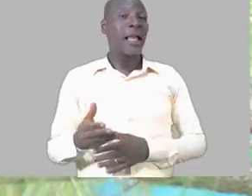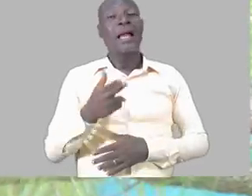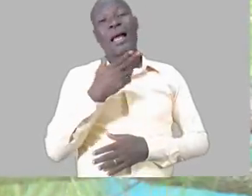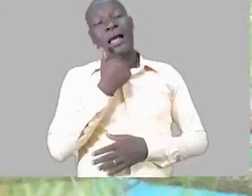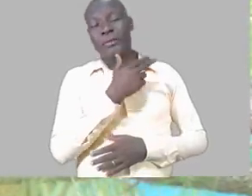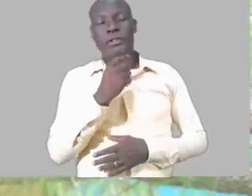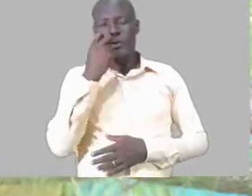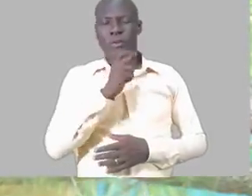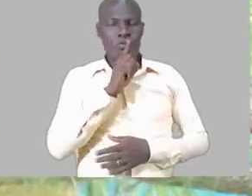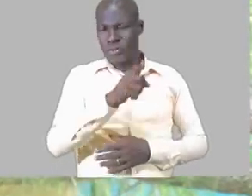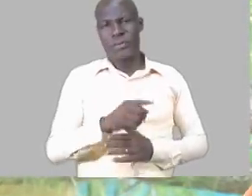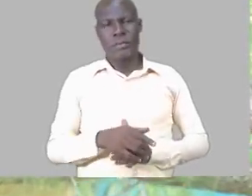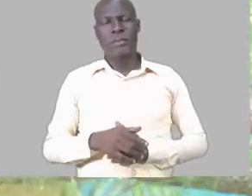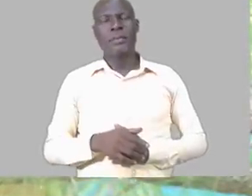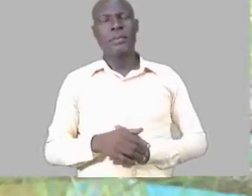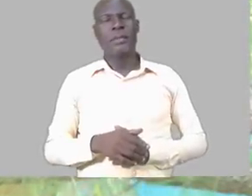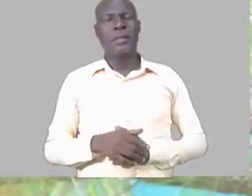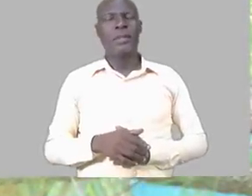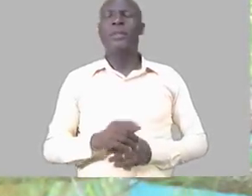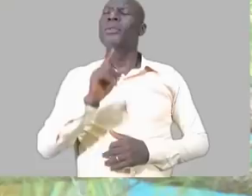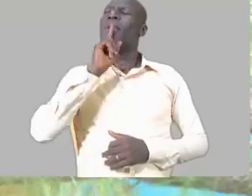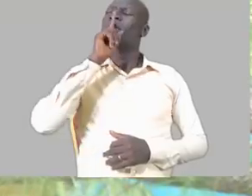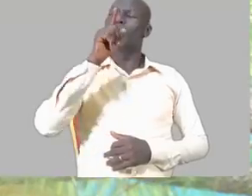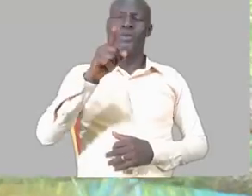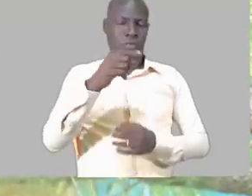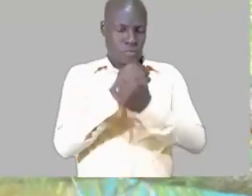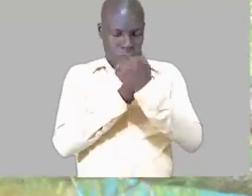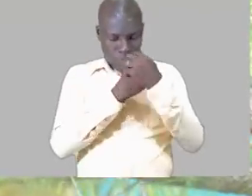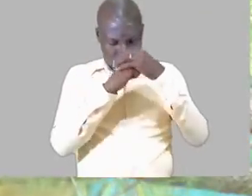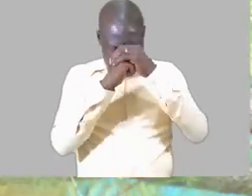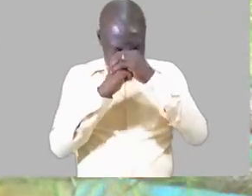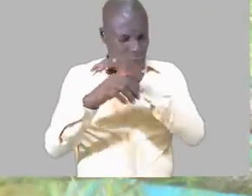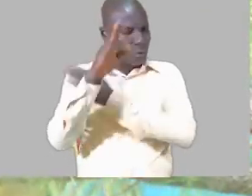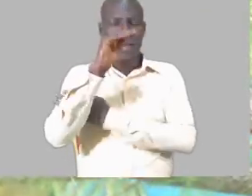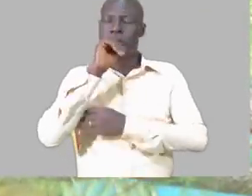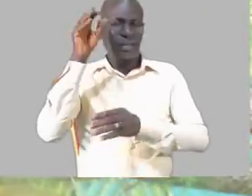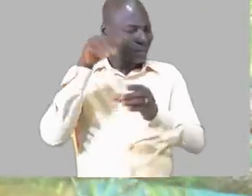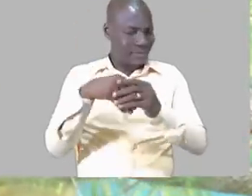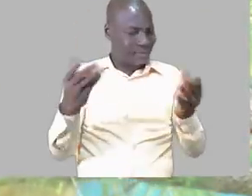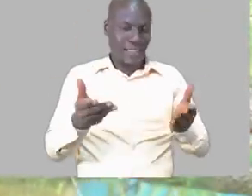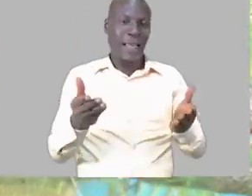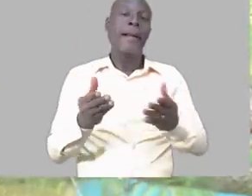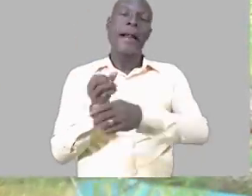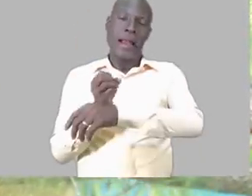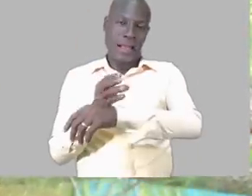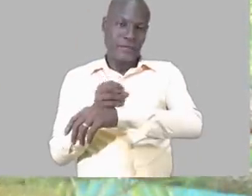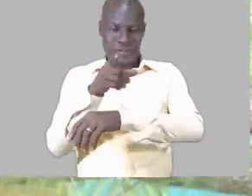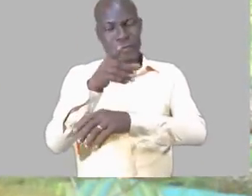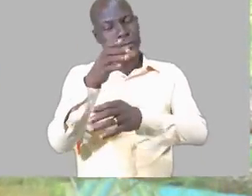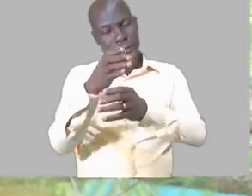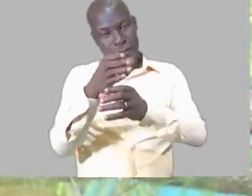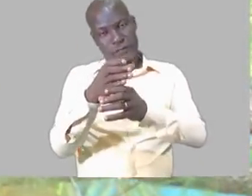no kure nyame sam papa a ewo nyame asemi mu no e tufo aka kire o se hwe